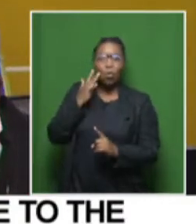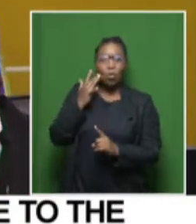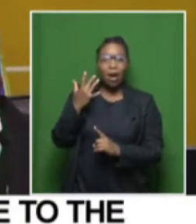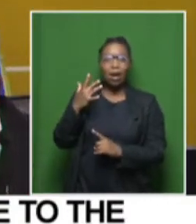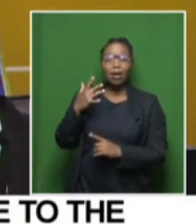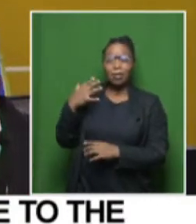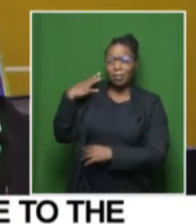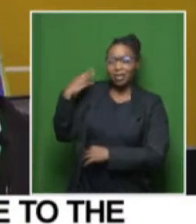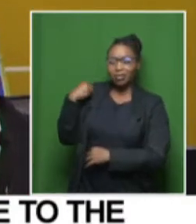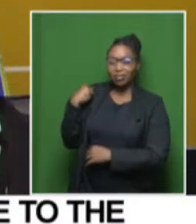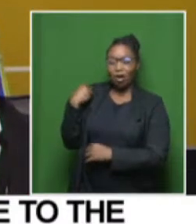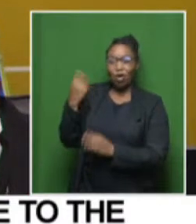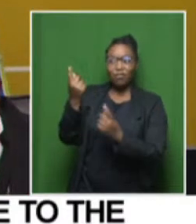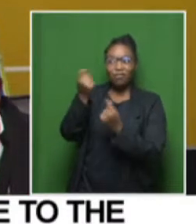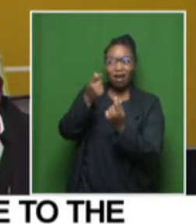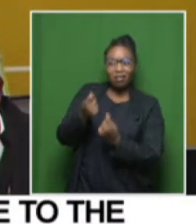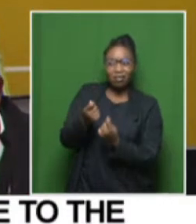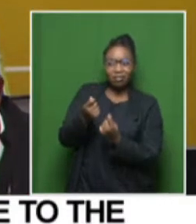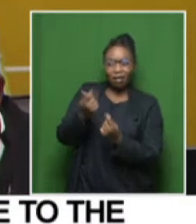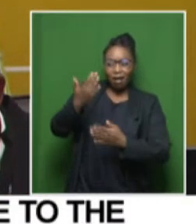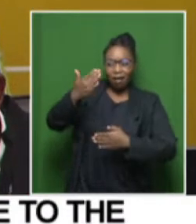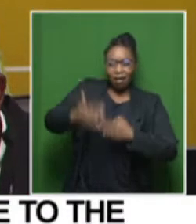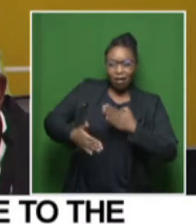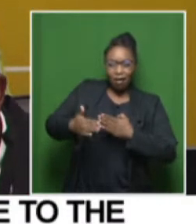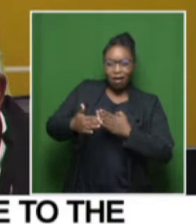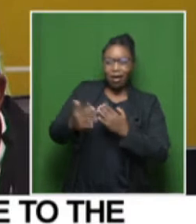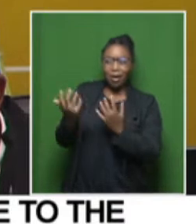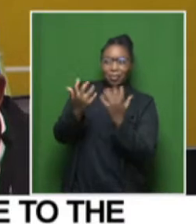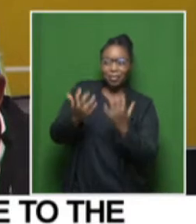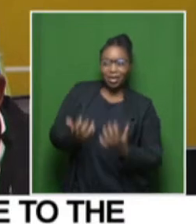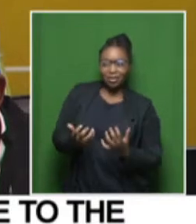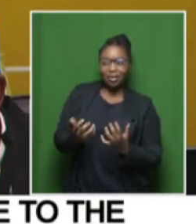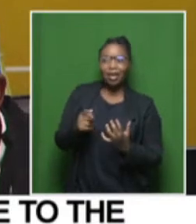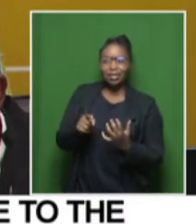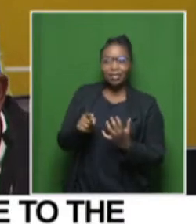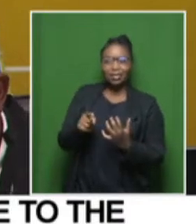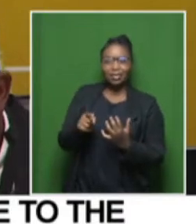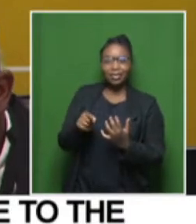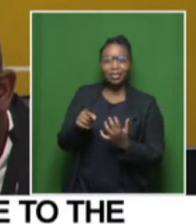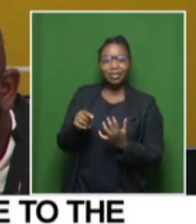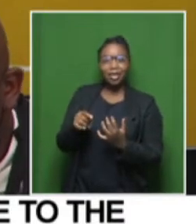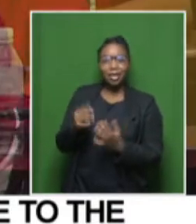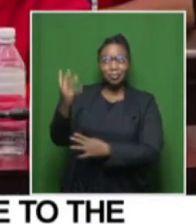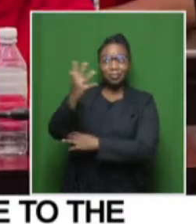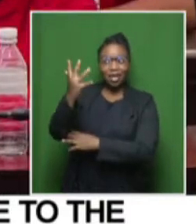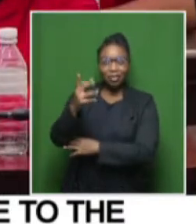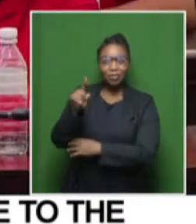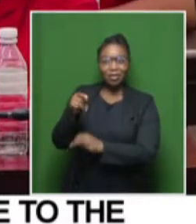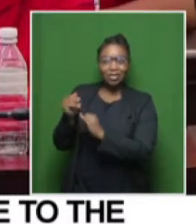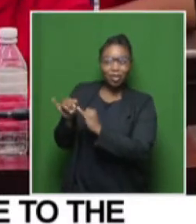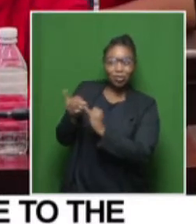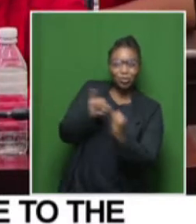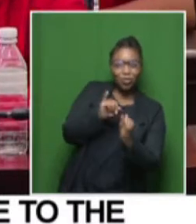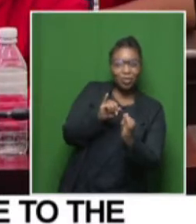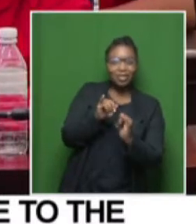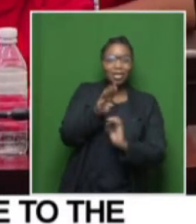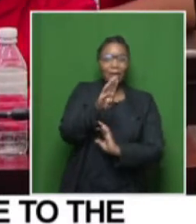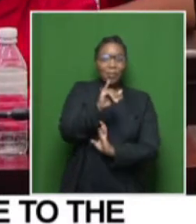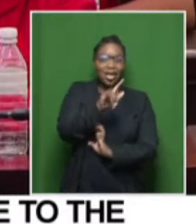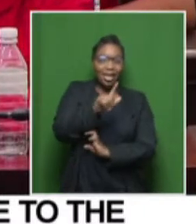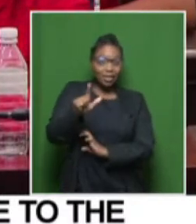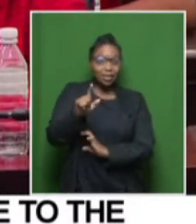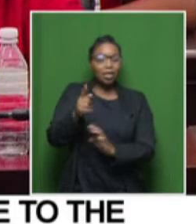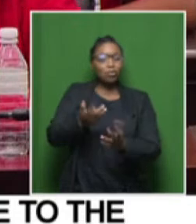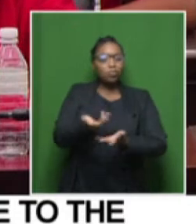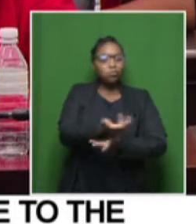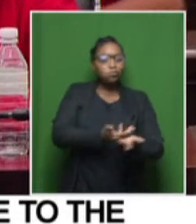Finance finishes the budget speech, must introduce the bills, which must be deliberated and then refer